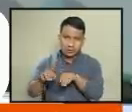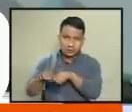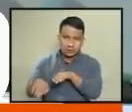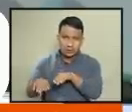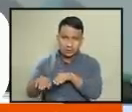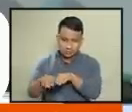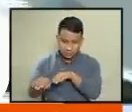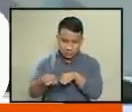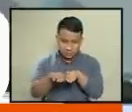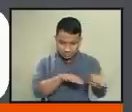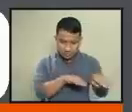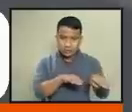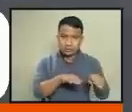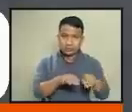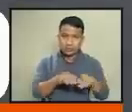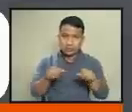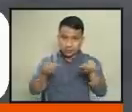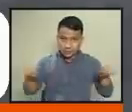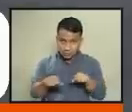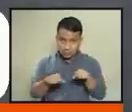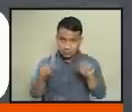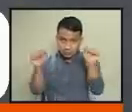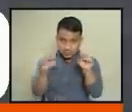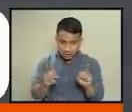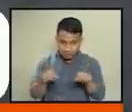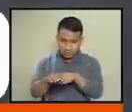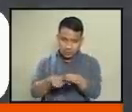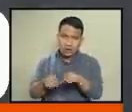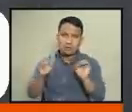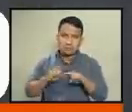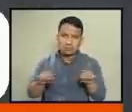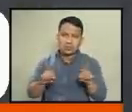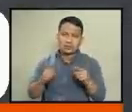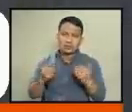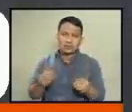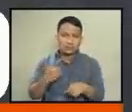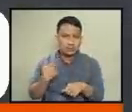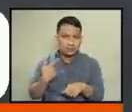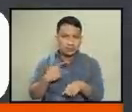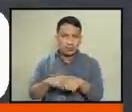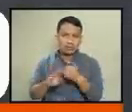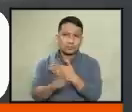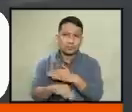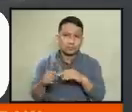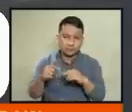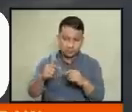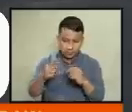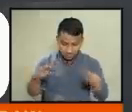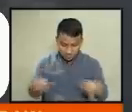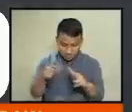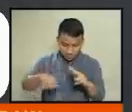the morphology or in the shape of the main crater. It will recover naman. No? There is a period of recovery. Around the volcano, you also